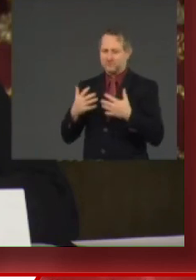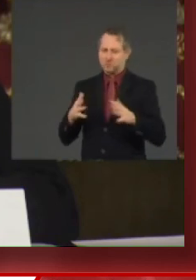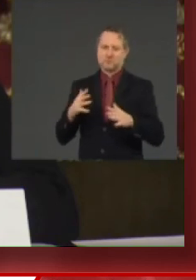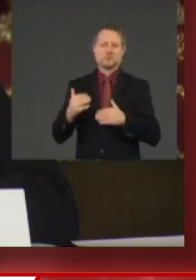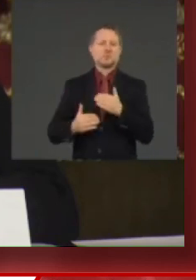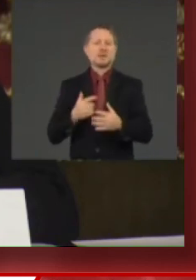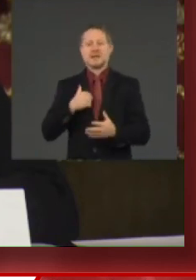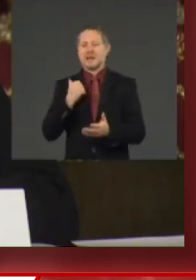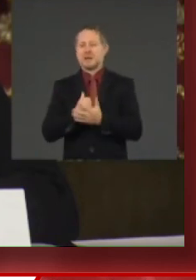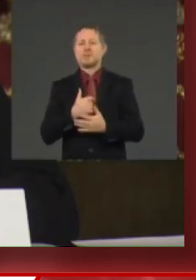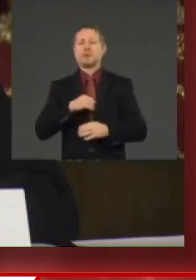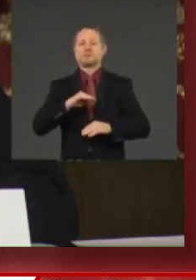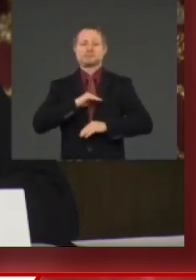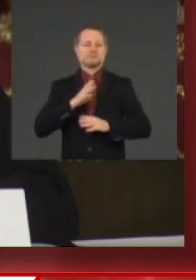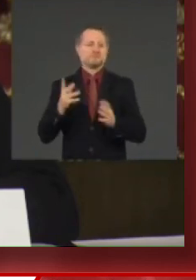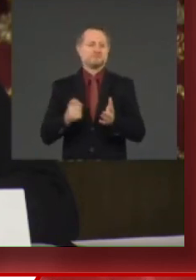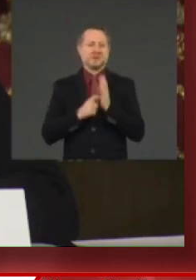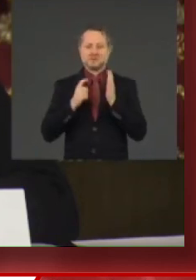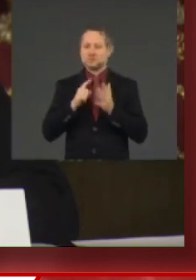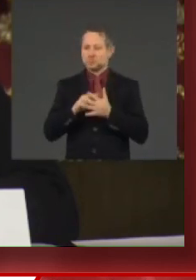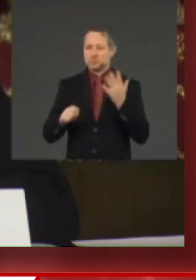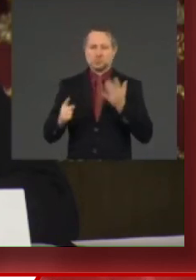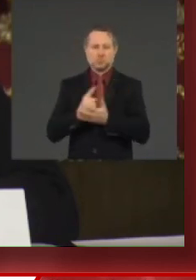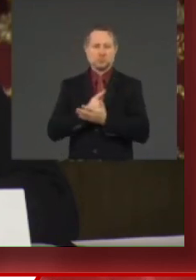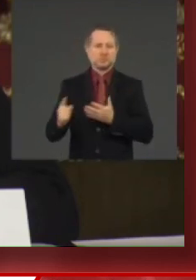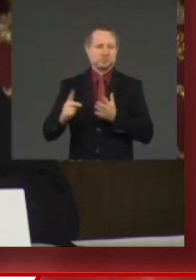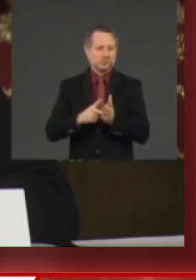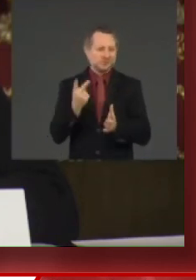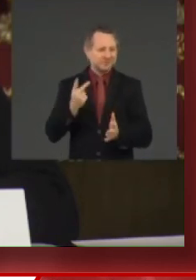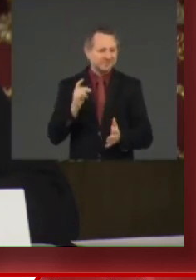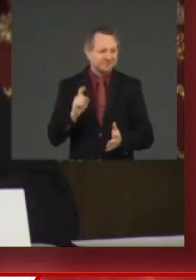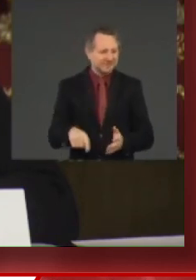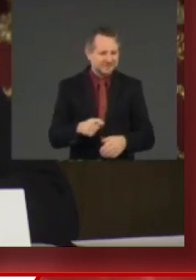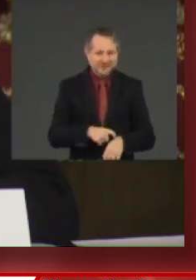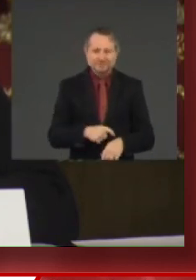process. All that and more coming up right now on WNY News Now's Facebook